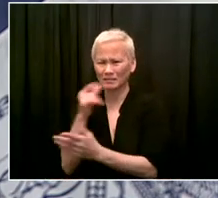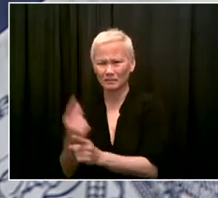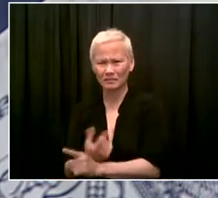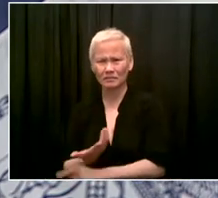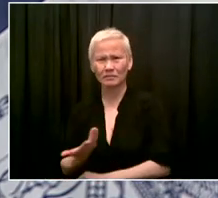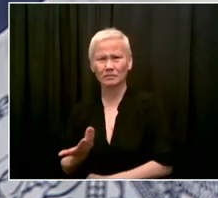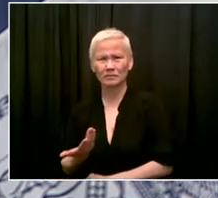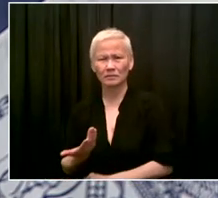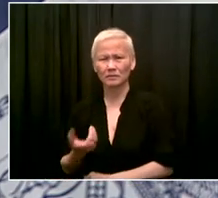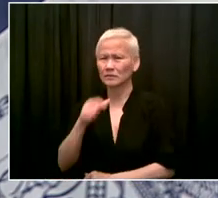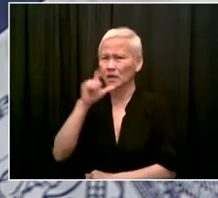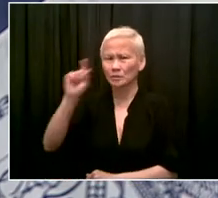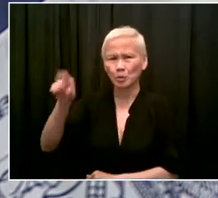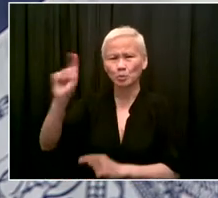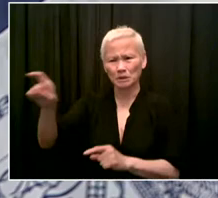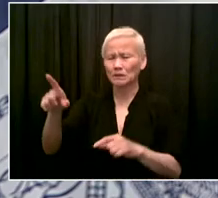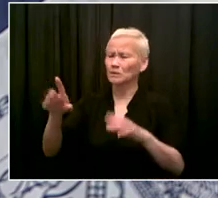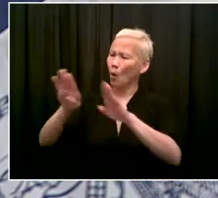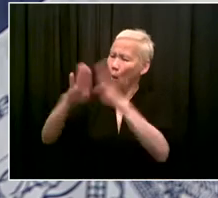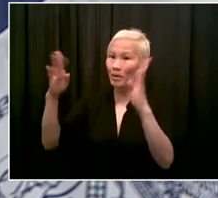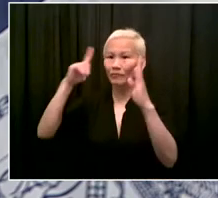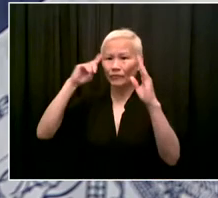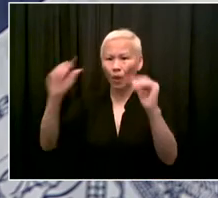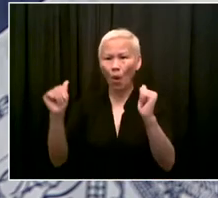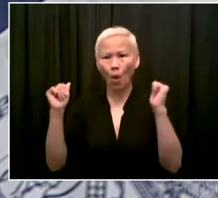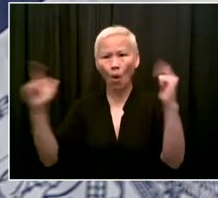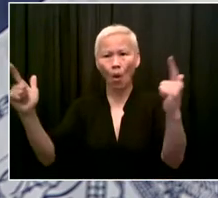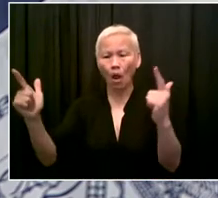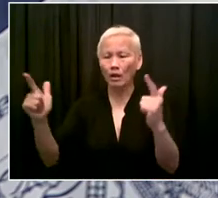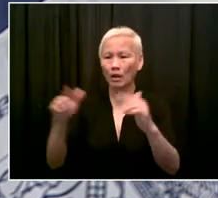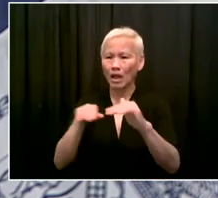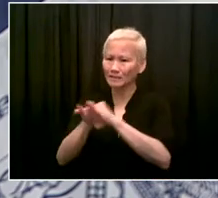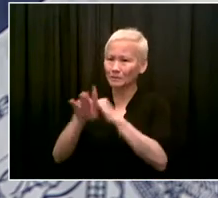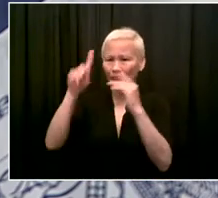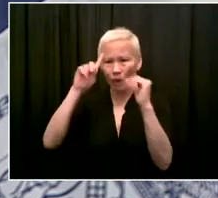for everyone. And it's an opportunity for kids to